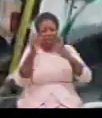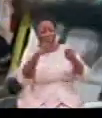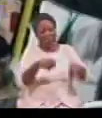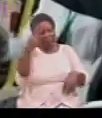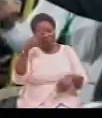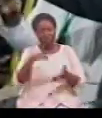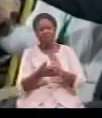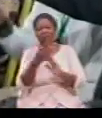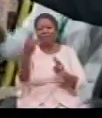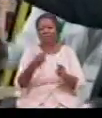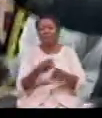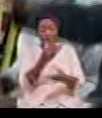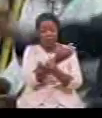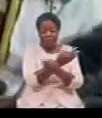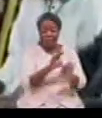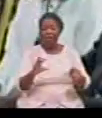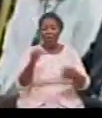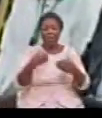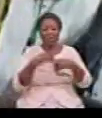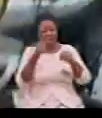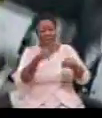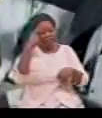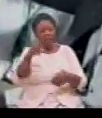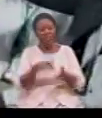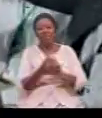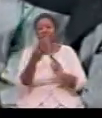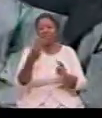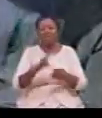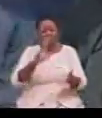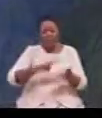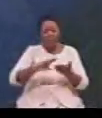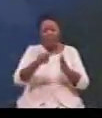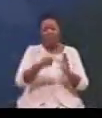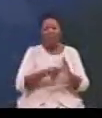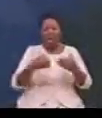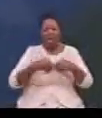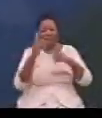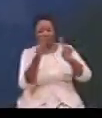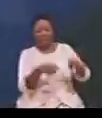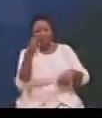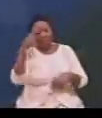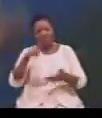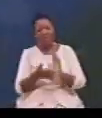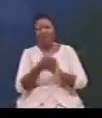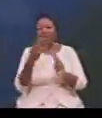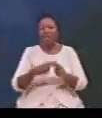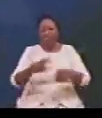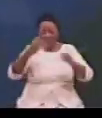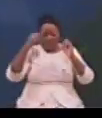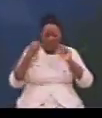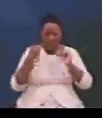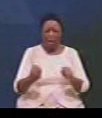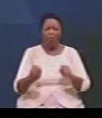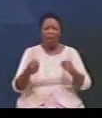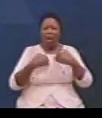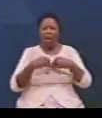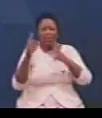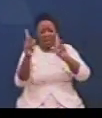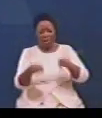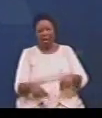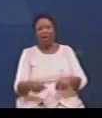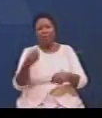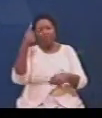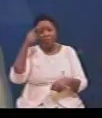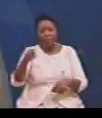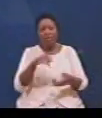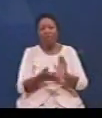you. Freedom has come for you. Forgiveness has come for you. Power has come